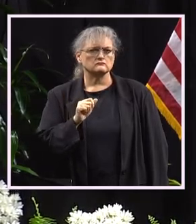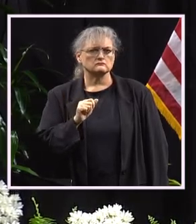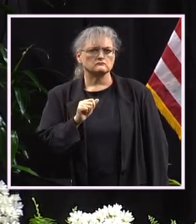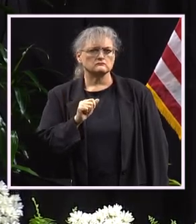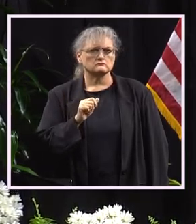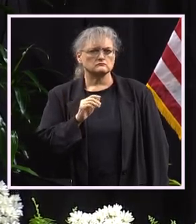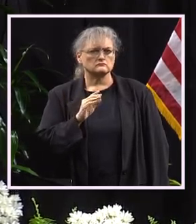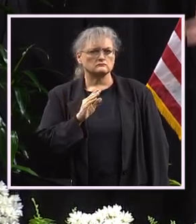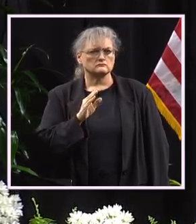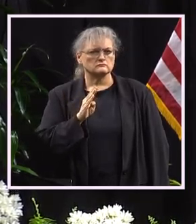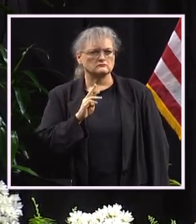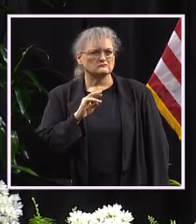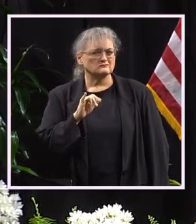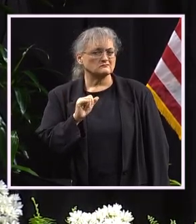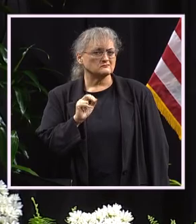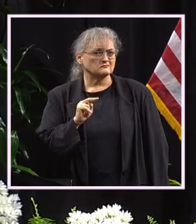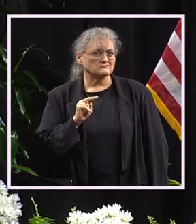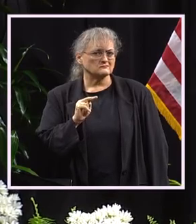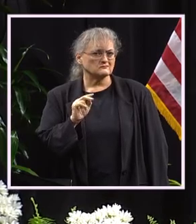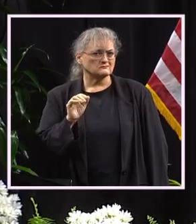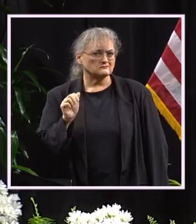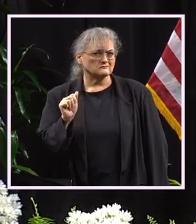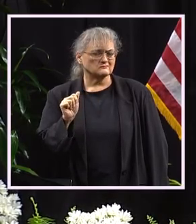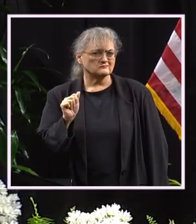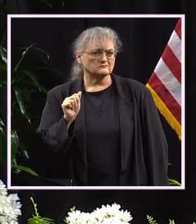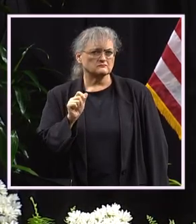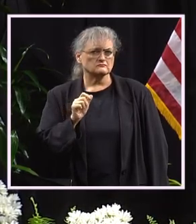Julian Thomas Marzette.